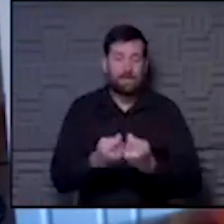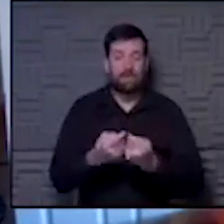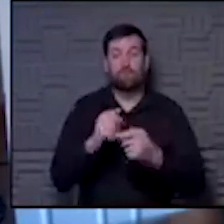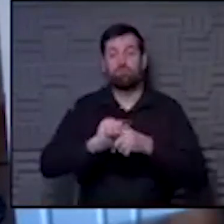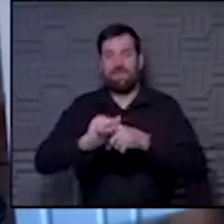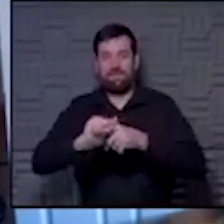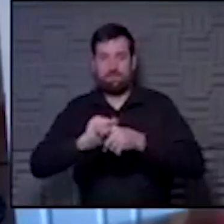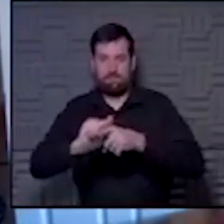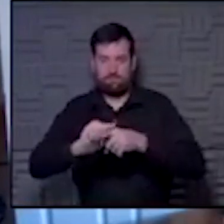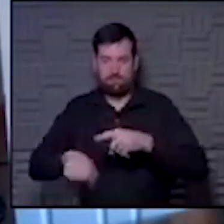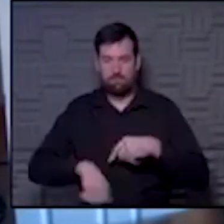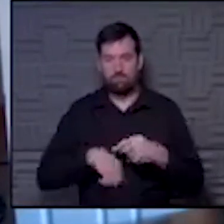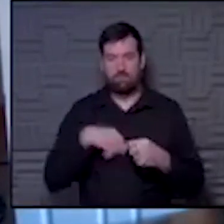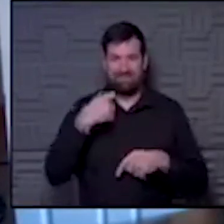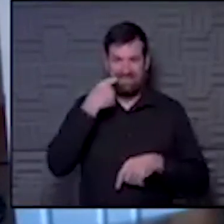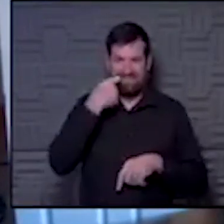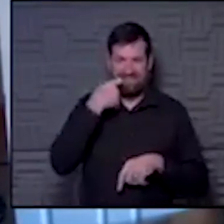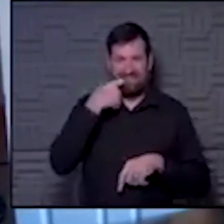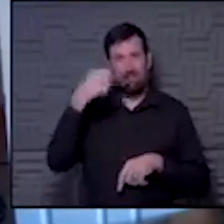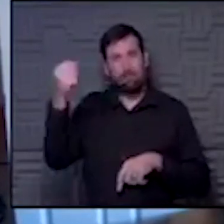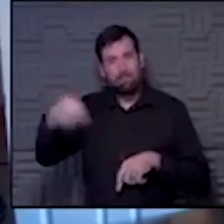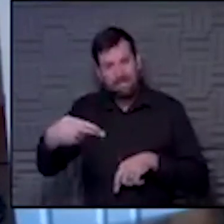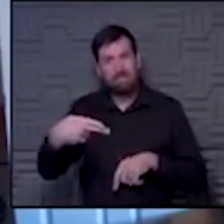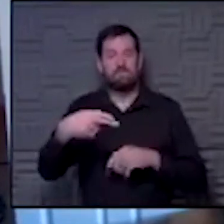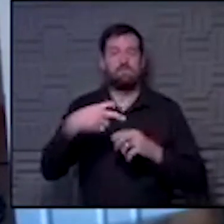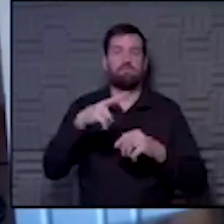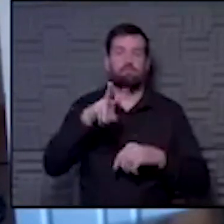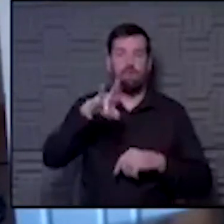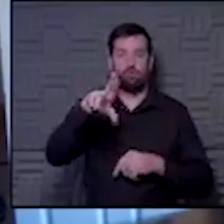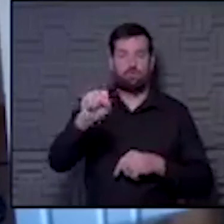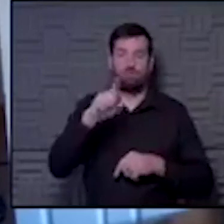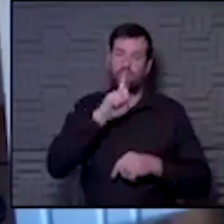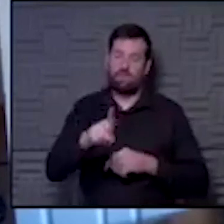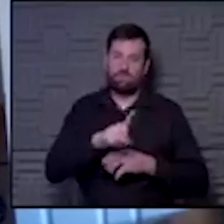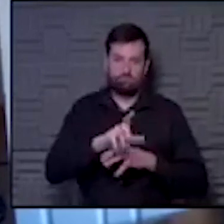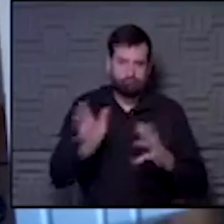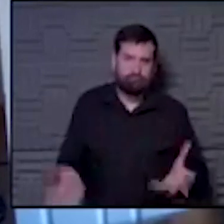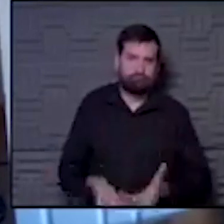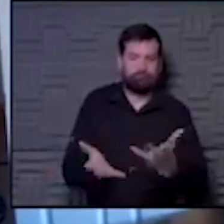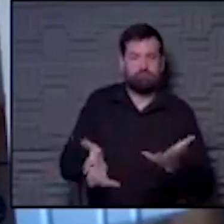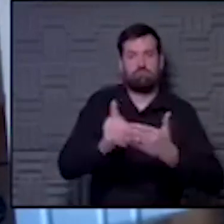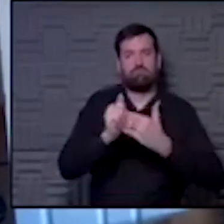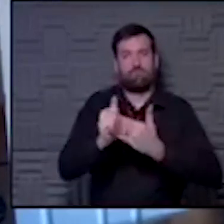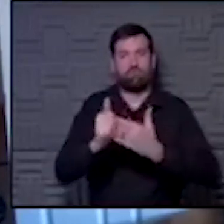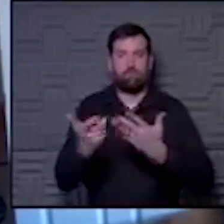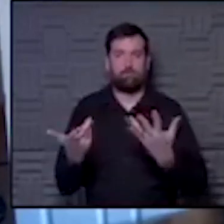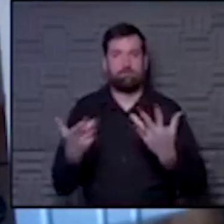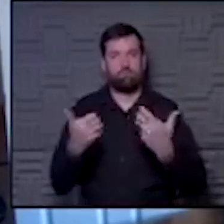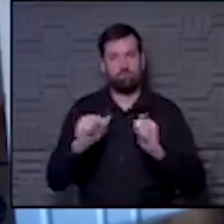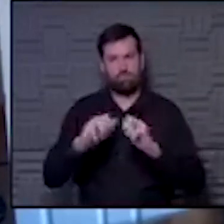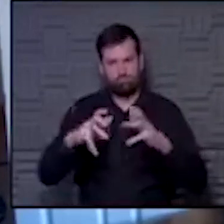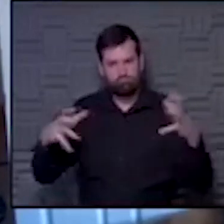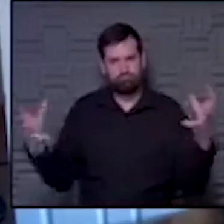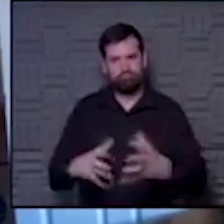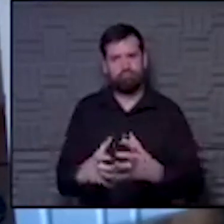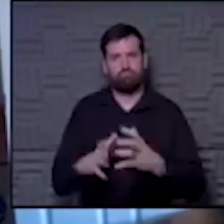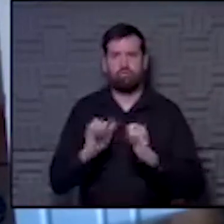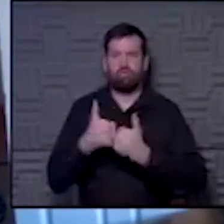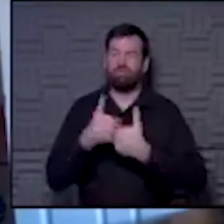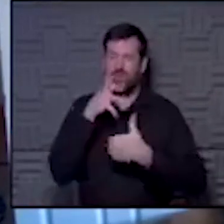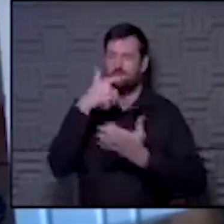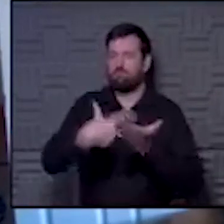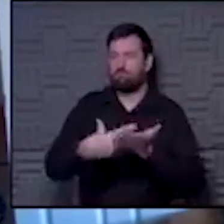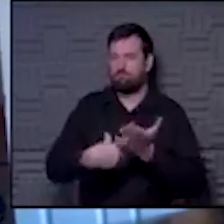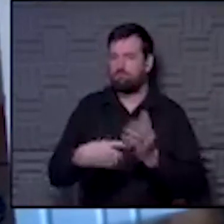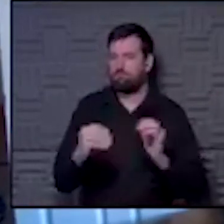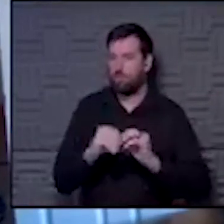More recently, with this Beats the Virus project, we're really mobilizing that leadership to tackle a collective challenge, which I'll be happy to talk more